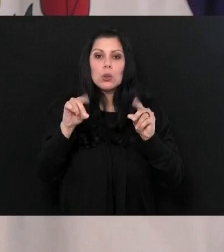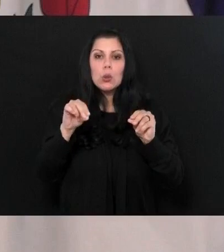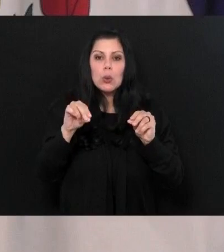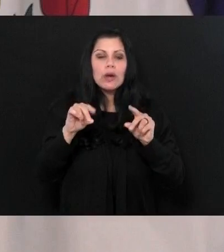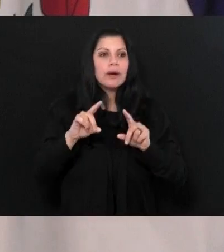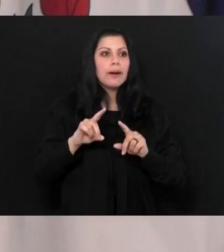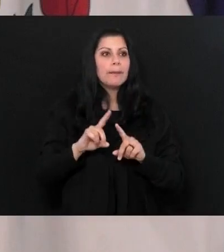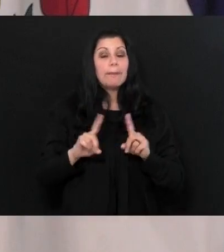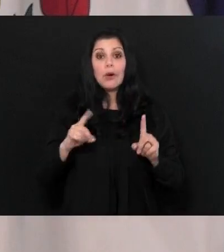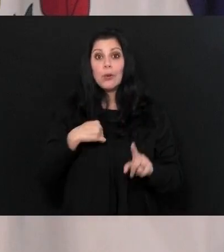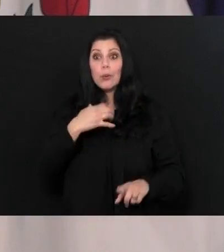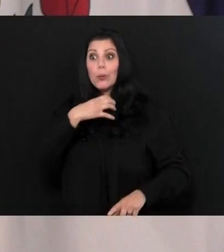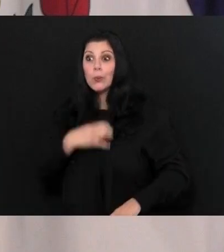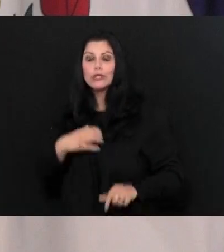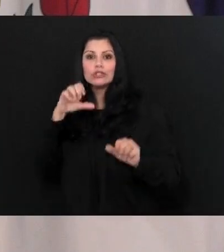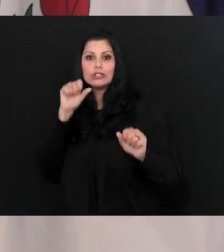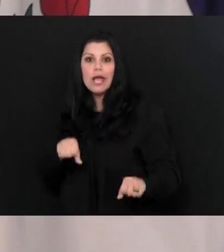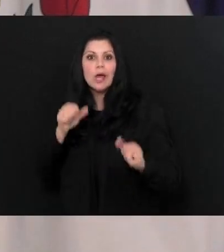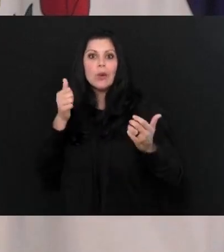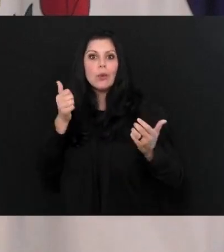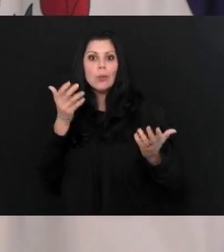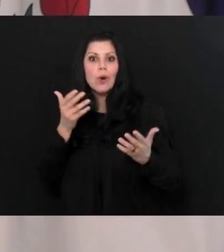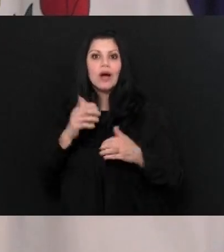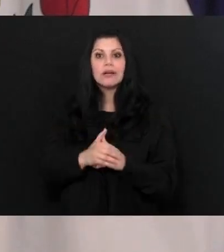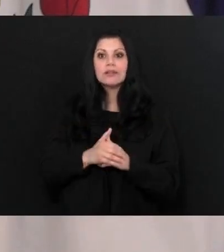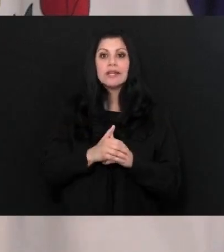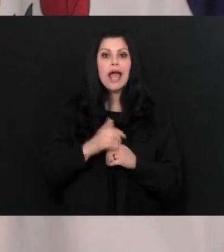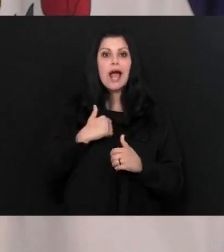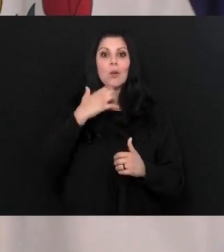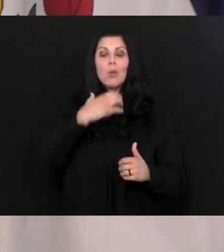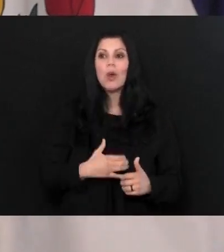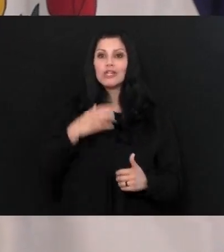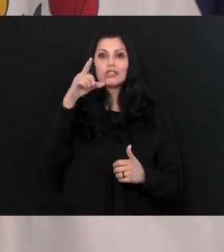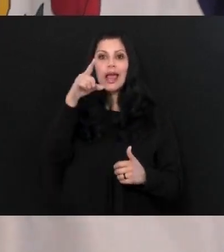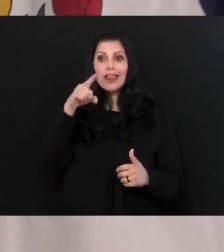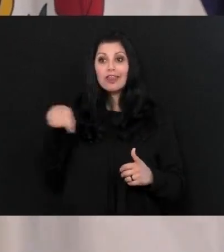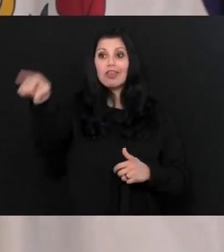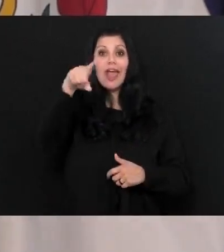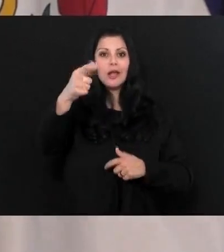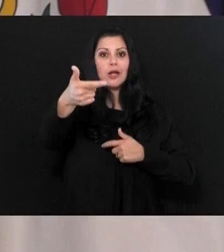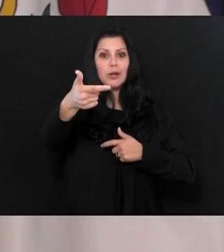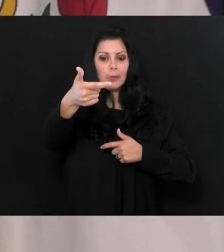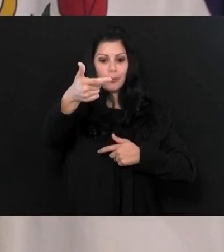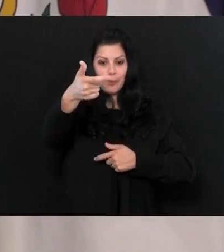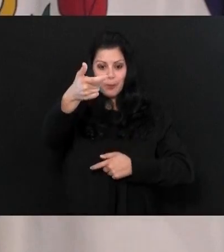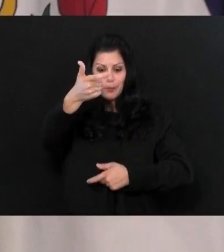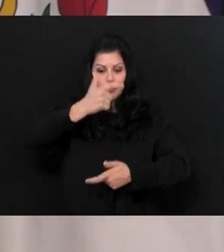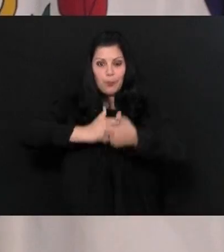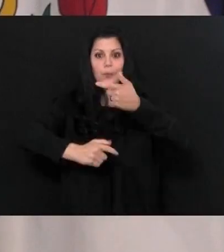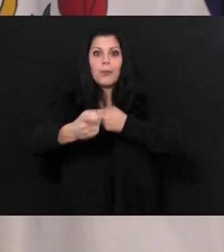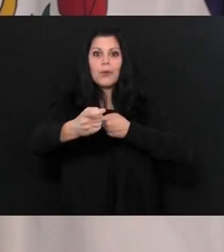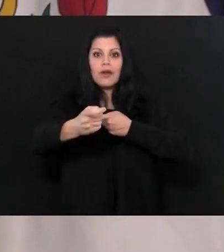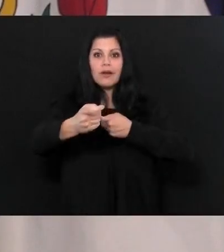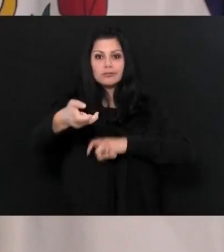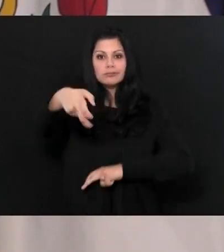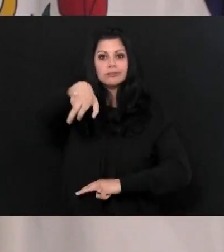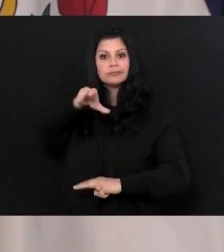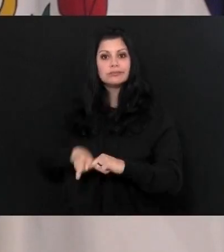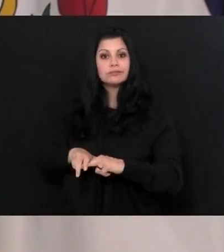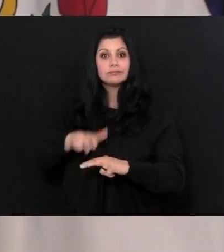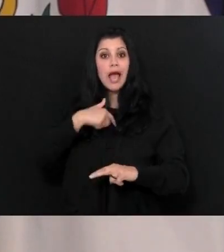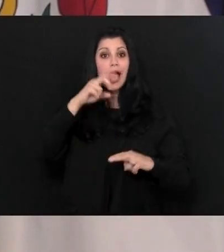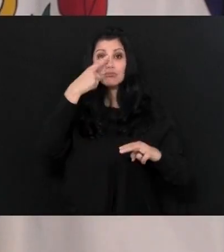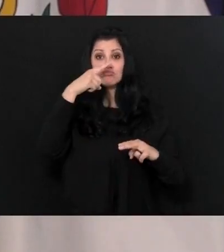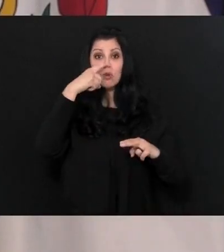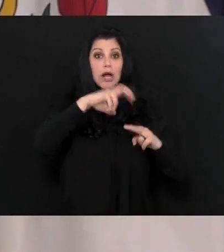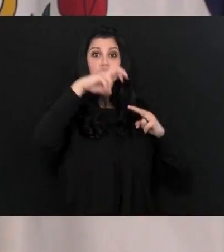would I have loved for them to have sat in this chair and made the decisions and then let me just sit on the sidelines